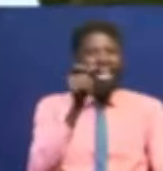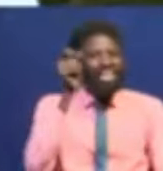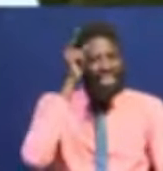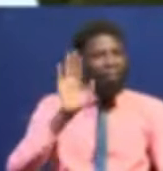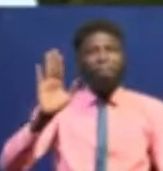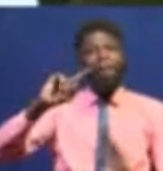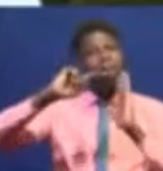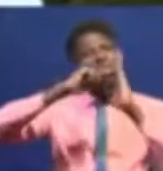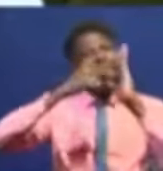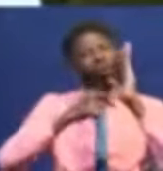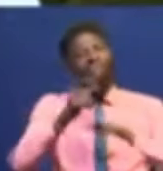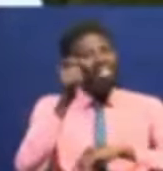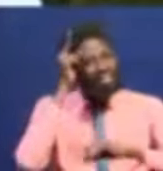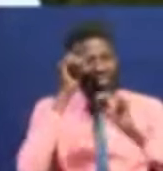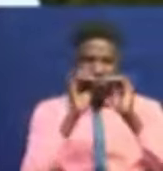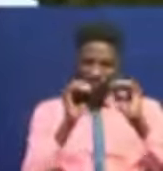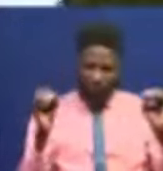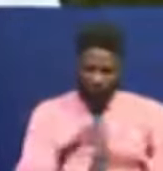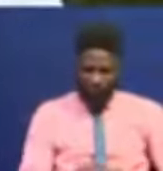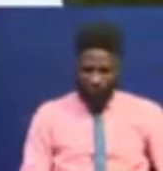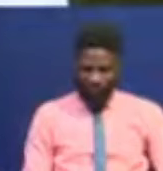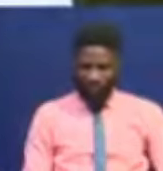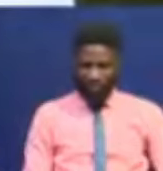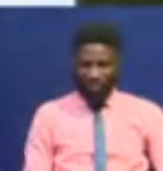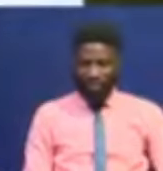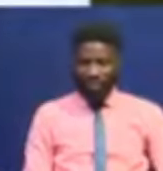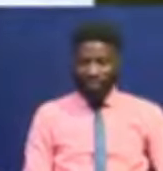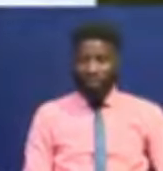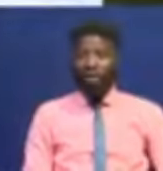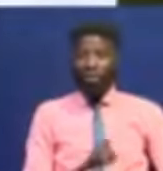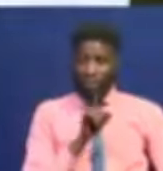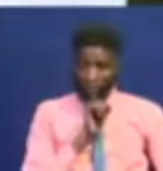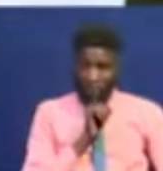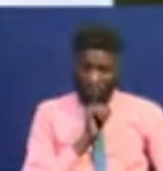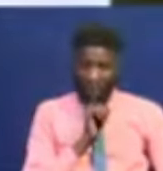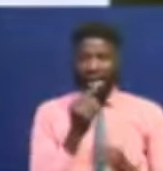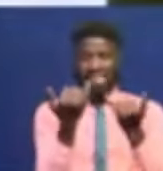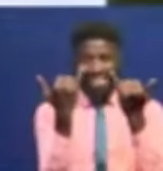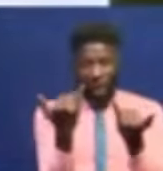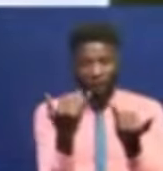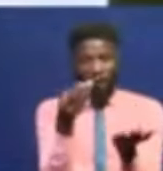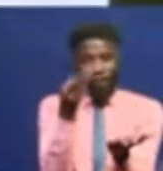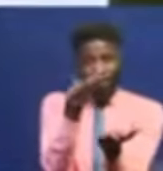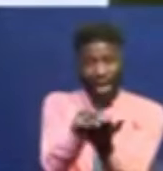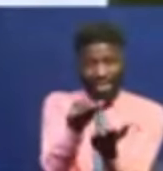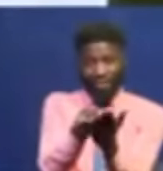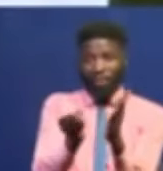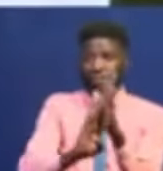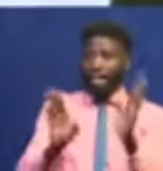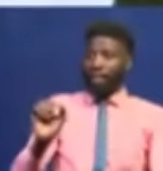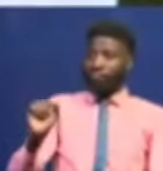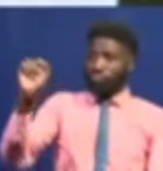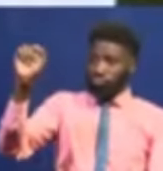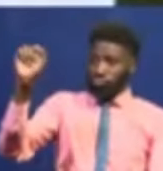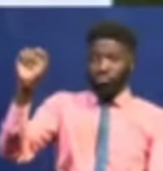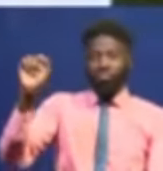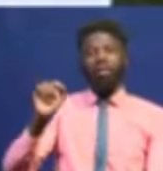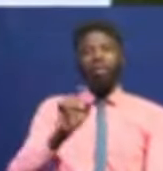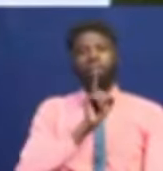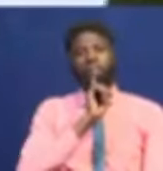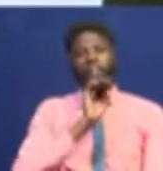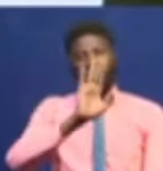they are talking about. Mm. Now, what is the trigger here? They're saying there was this conversation about the finance bill that your